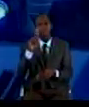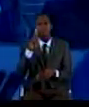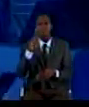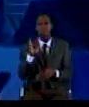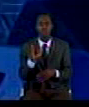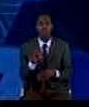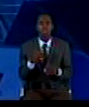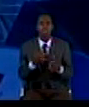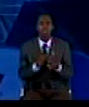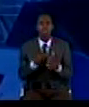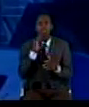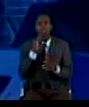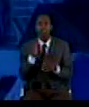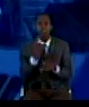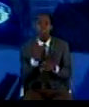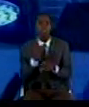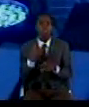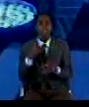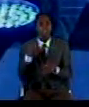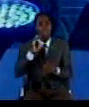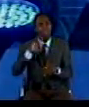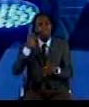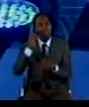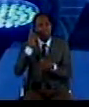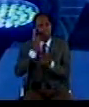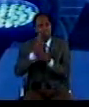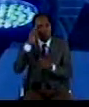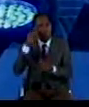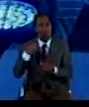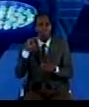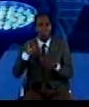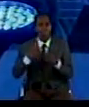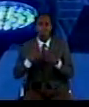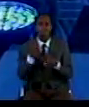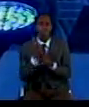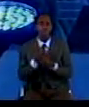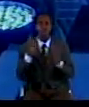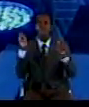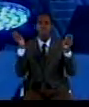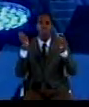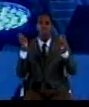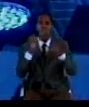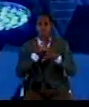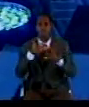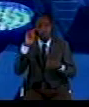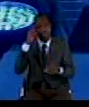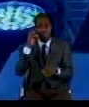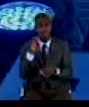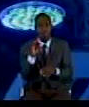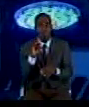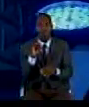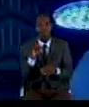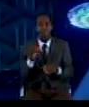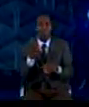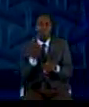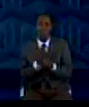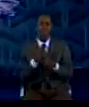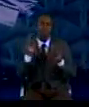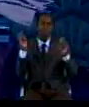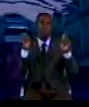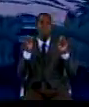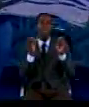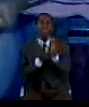I think we should just celebrate. We should just celebrate. Don't you think so? I think we should celebrate.